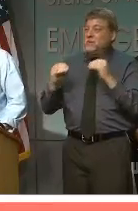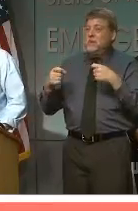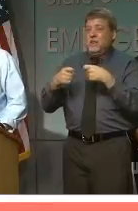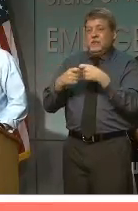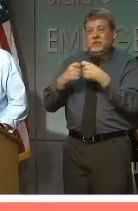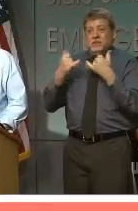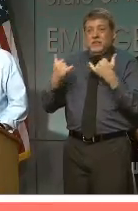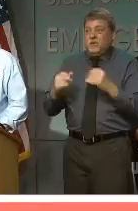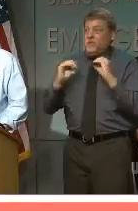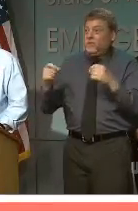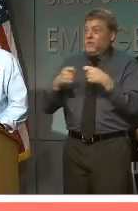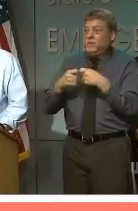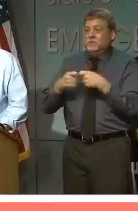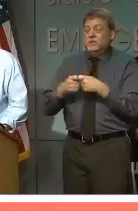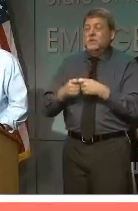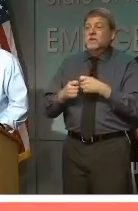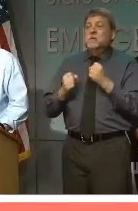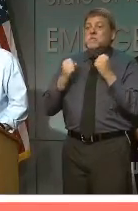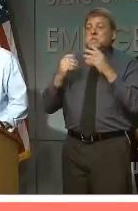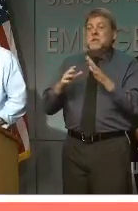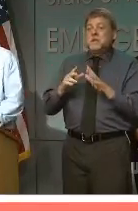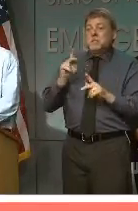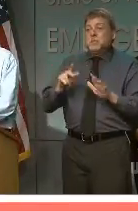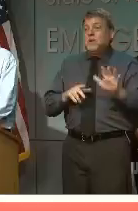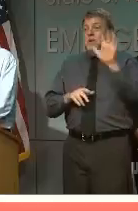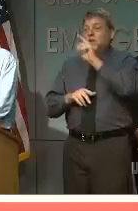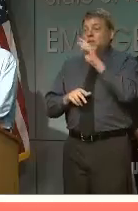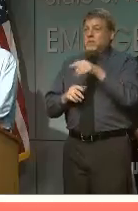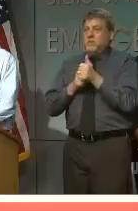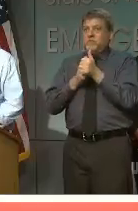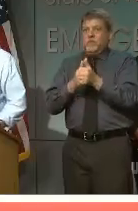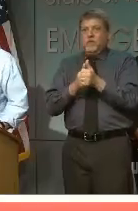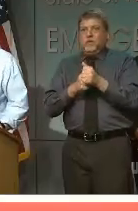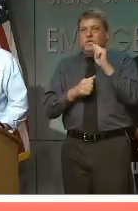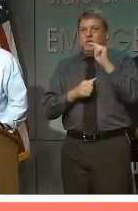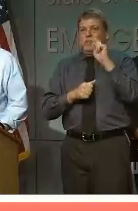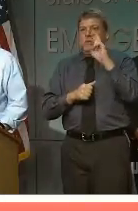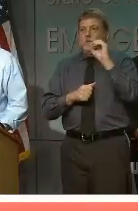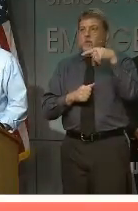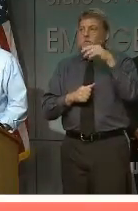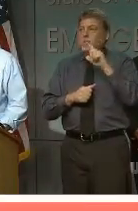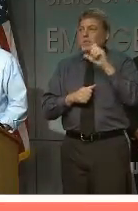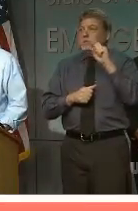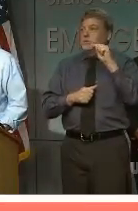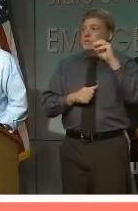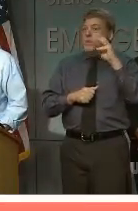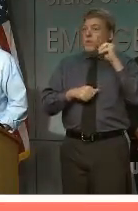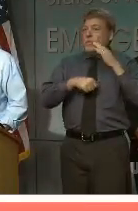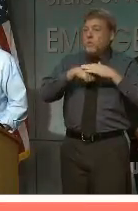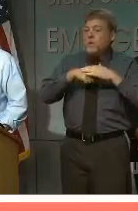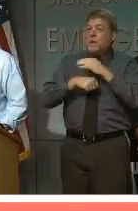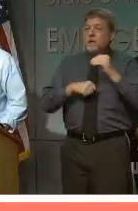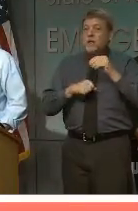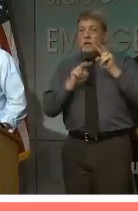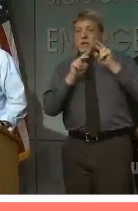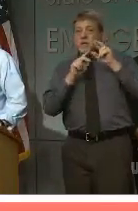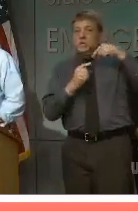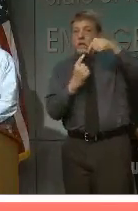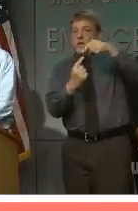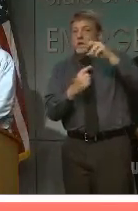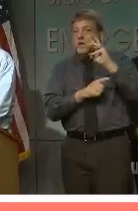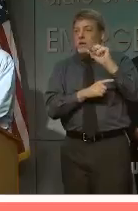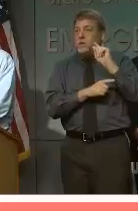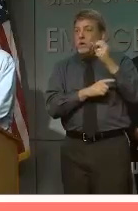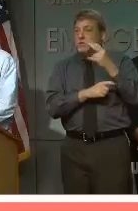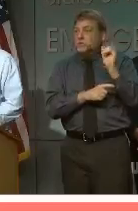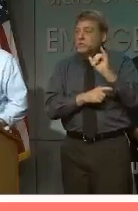storm warning and a flash flood watch, and some eastern North Carolina counties remain under a tornado watch.